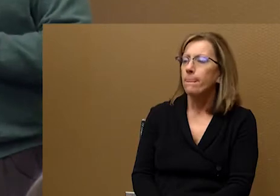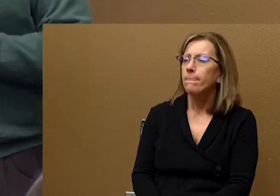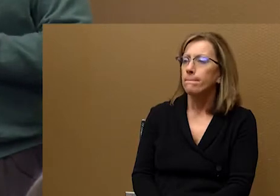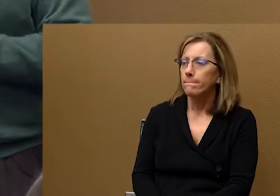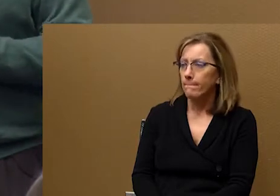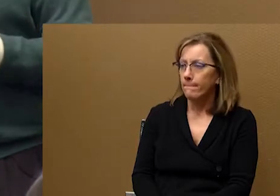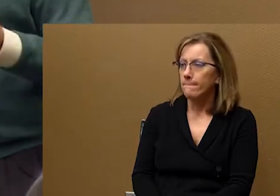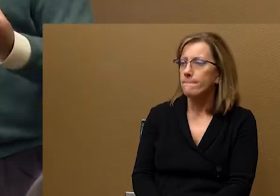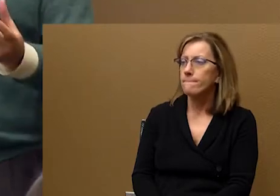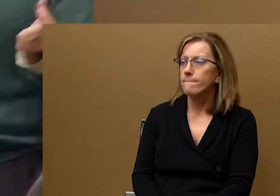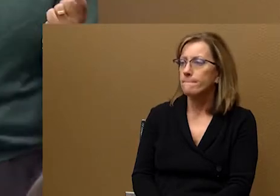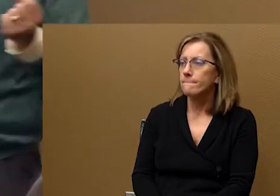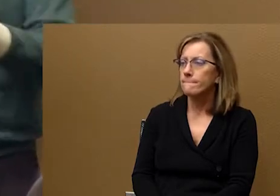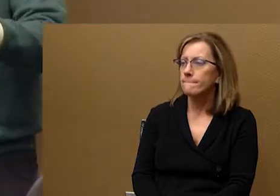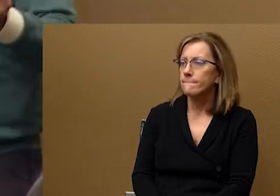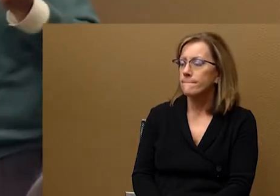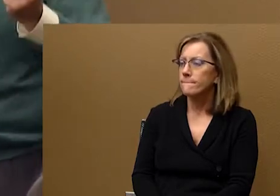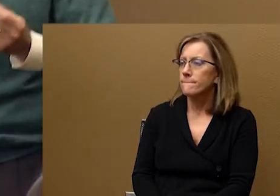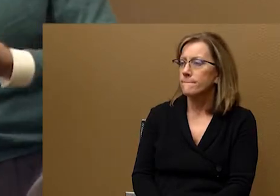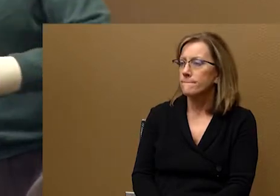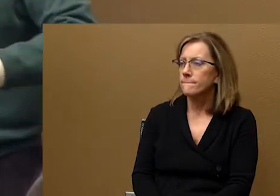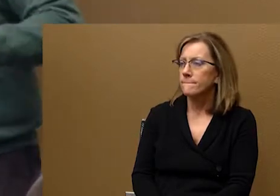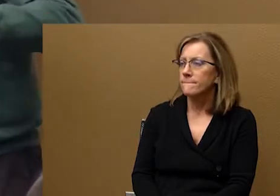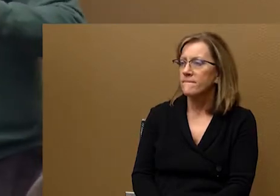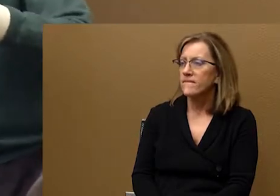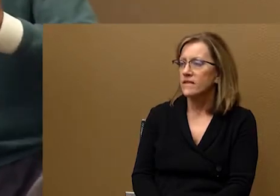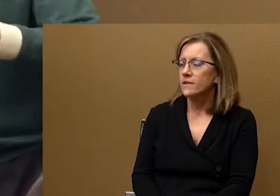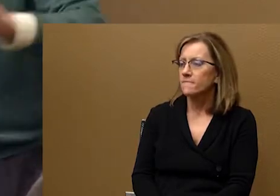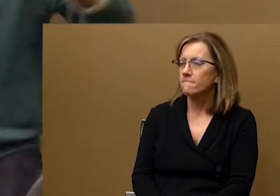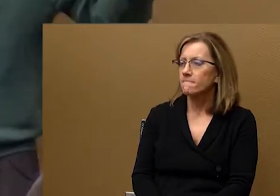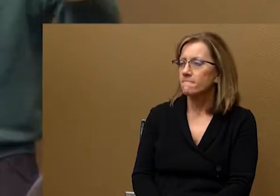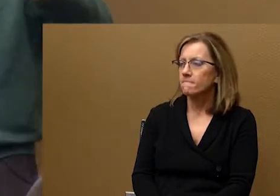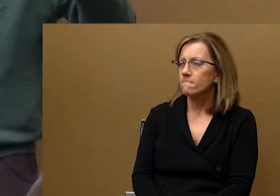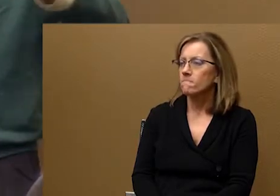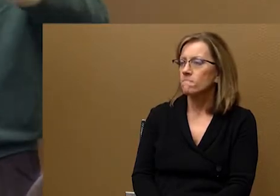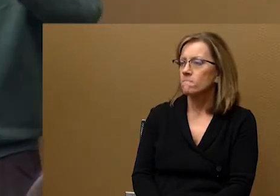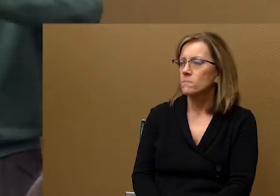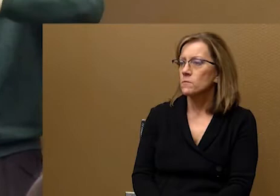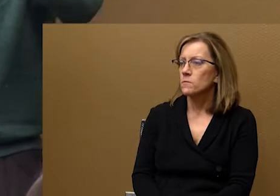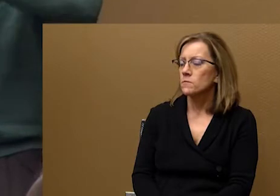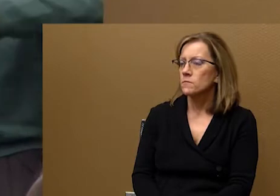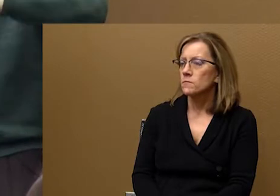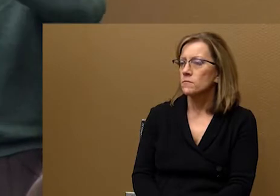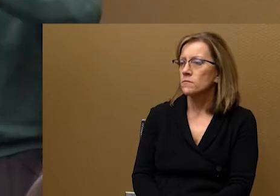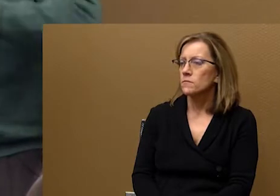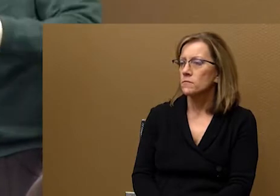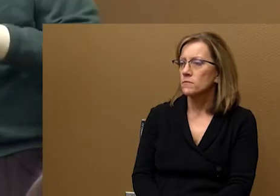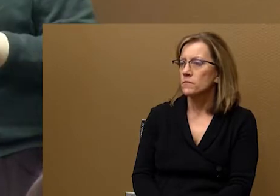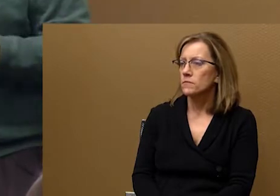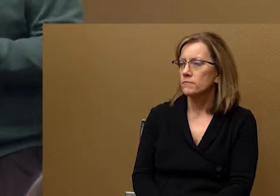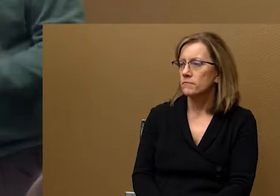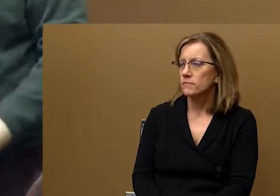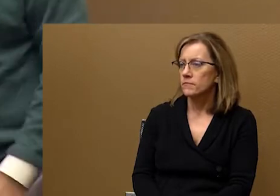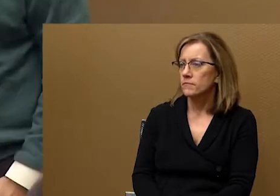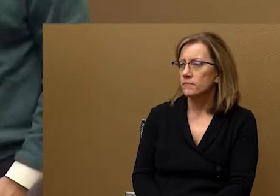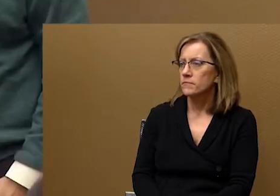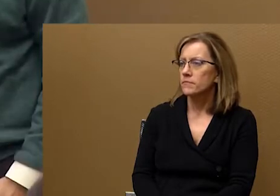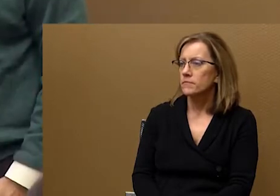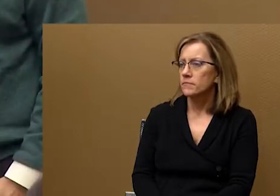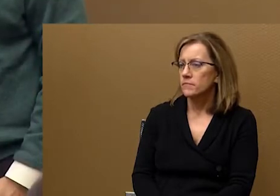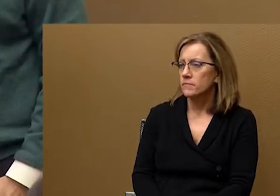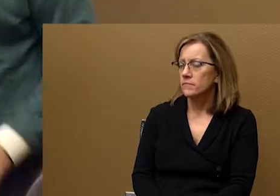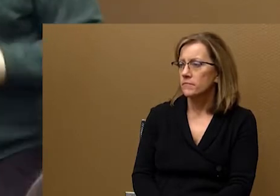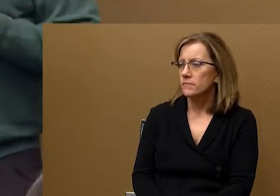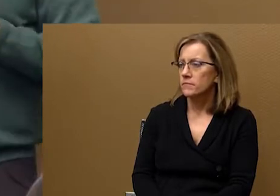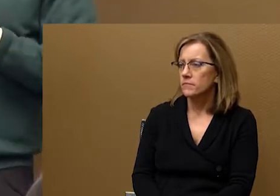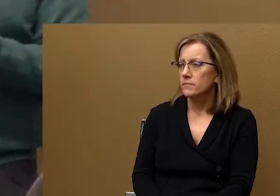Staff and people in general jump ahead and think of the solution and what to do, and that's not what you should do. Step back to the